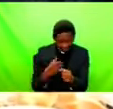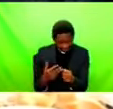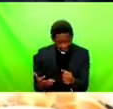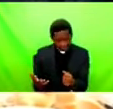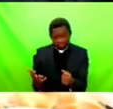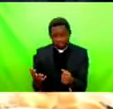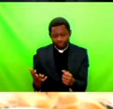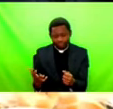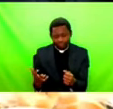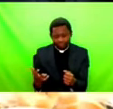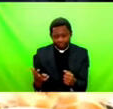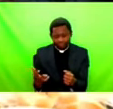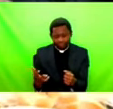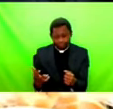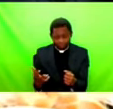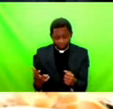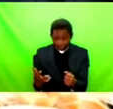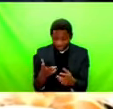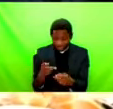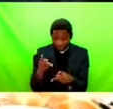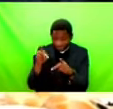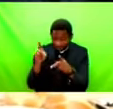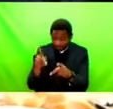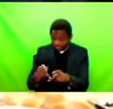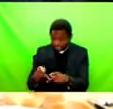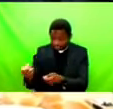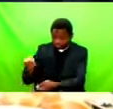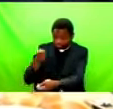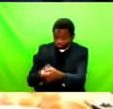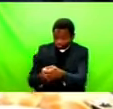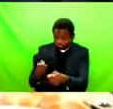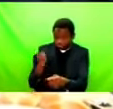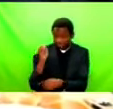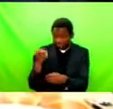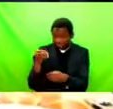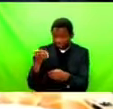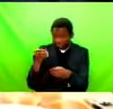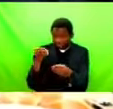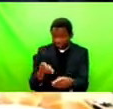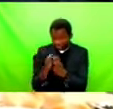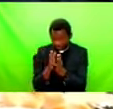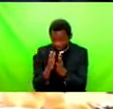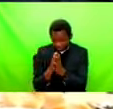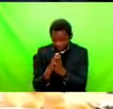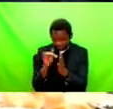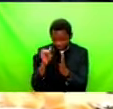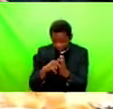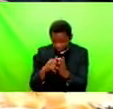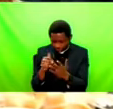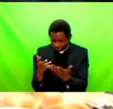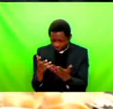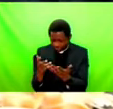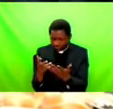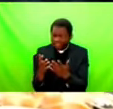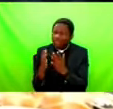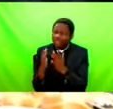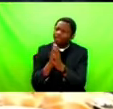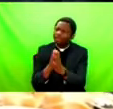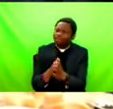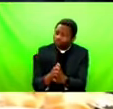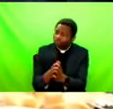afa ubo ni ayede ne hye na na mu ye wurade ene enya nkopon ye bompa ye sre agyanum